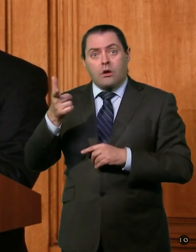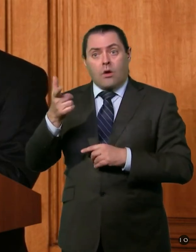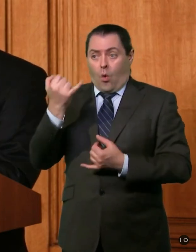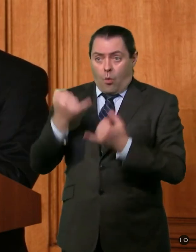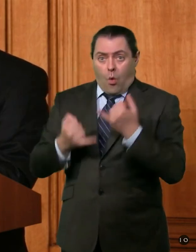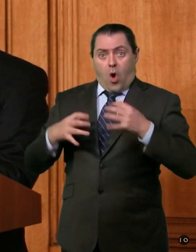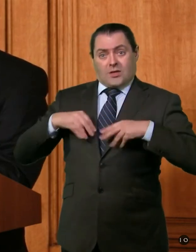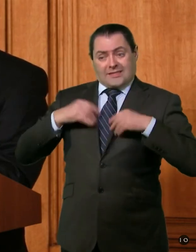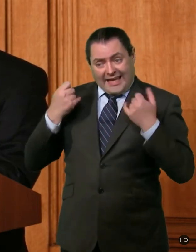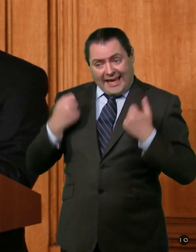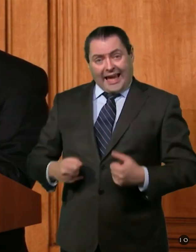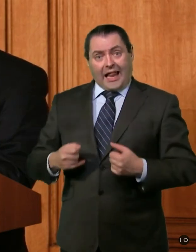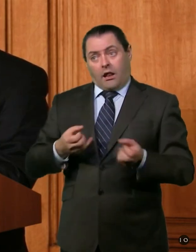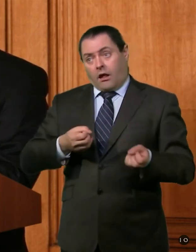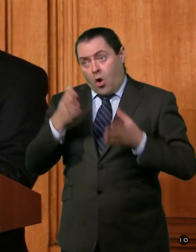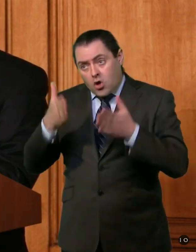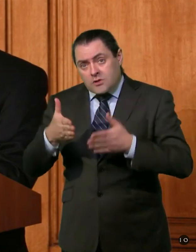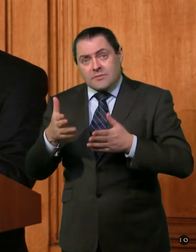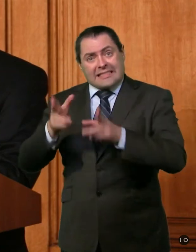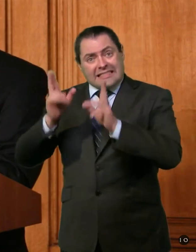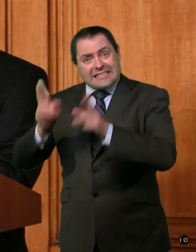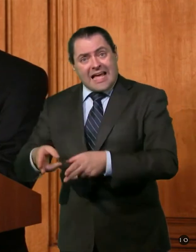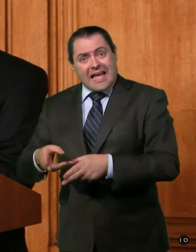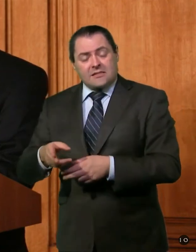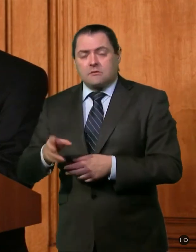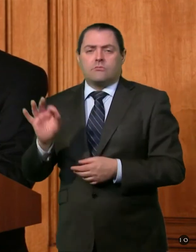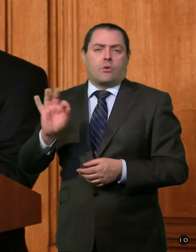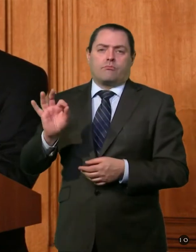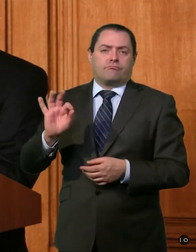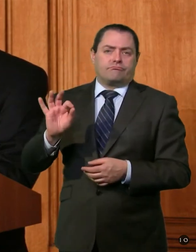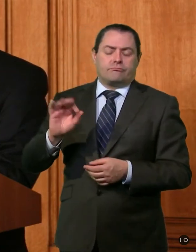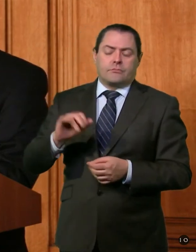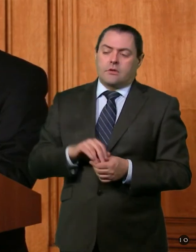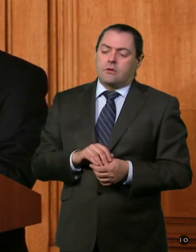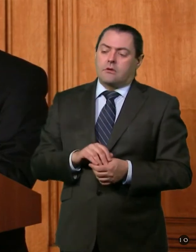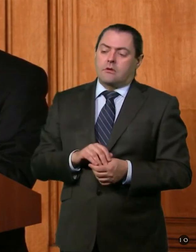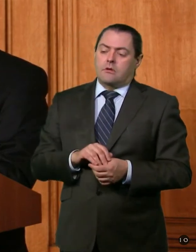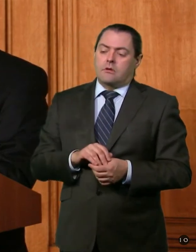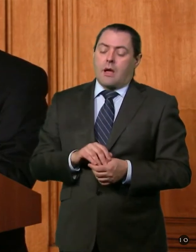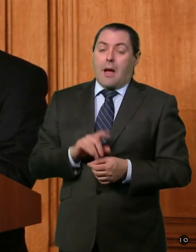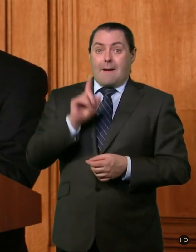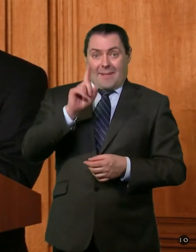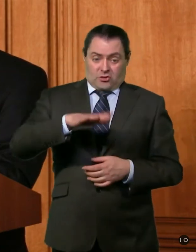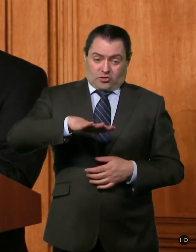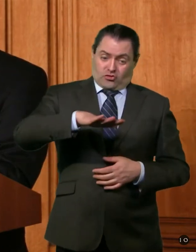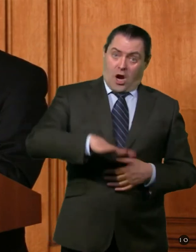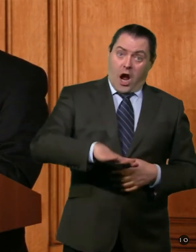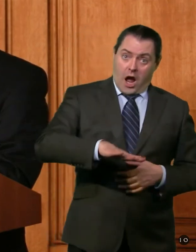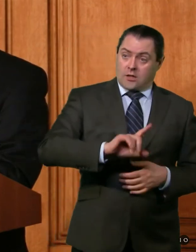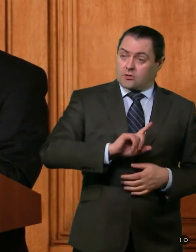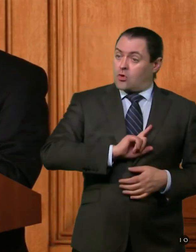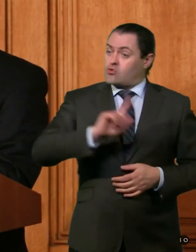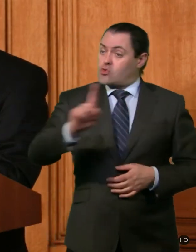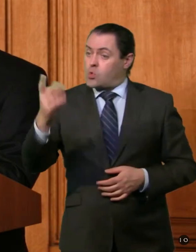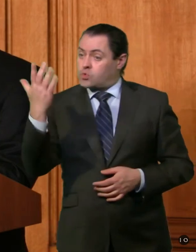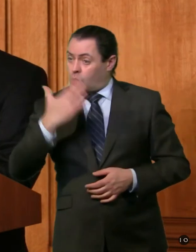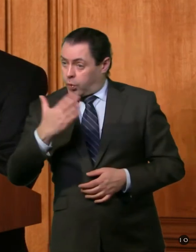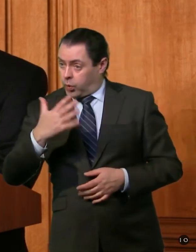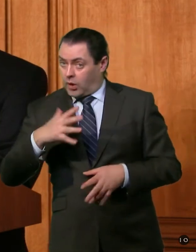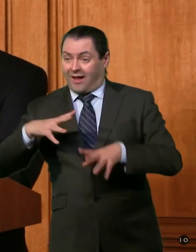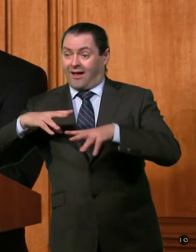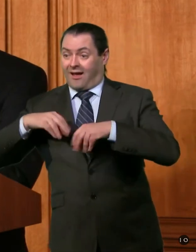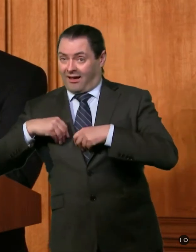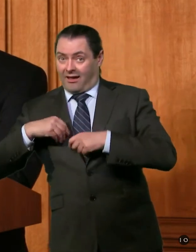children introduce the infection back in their own households and therefore contribute to R?